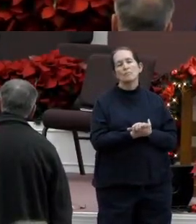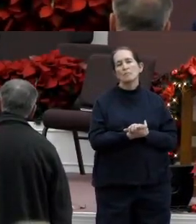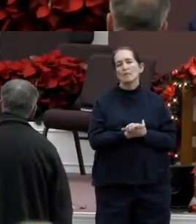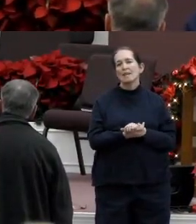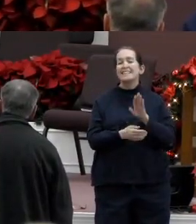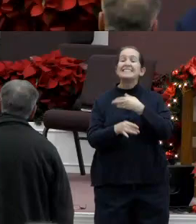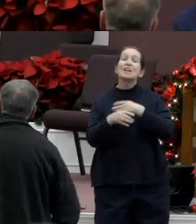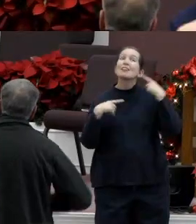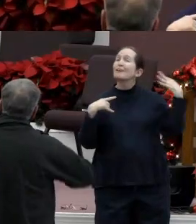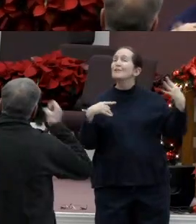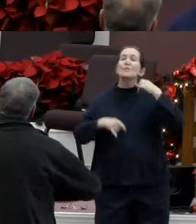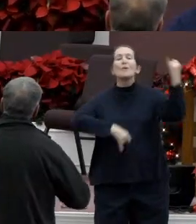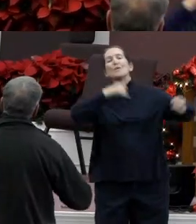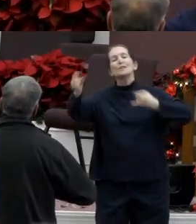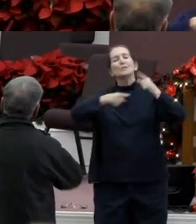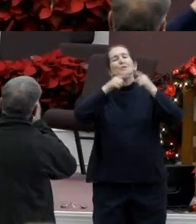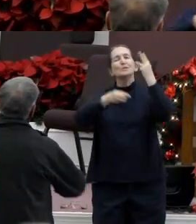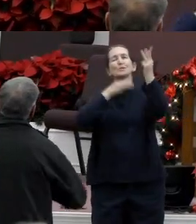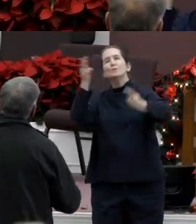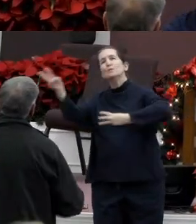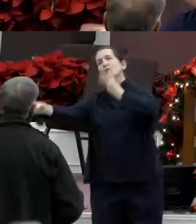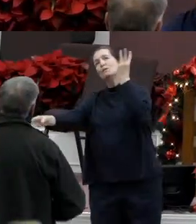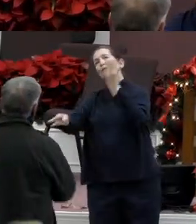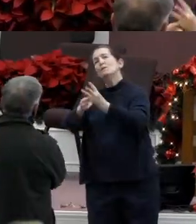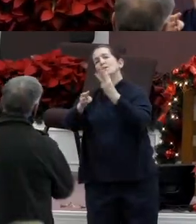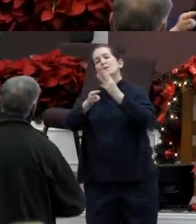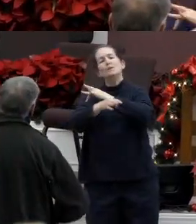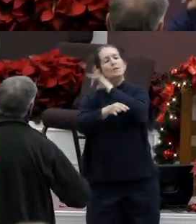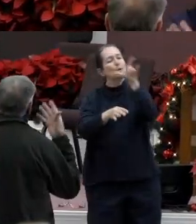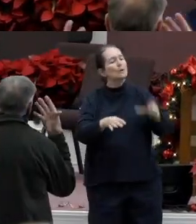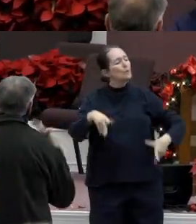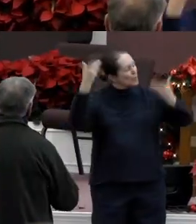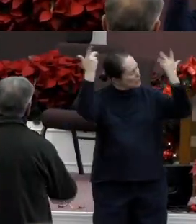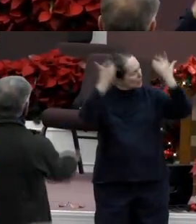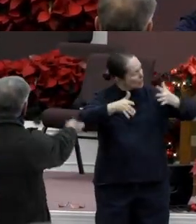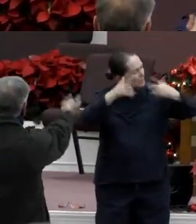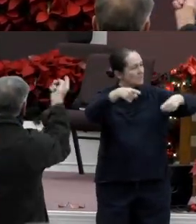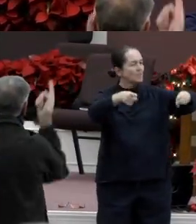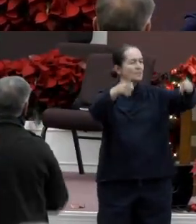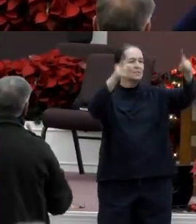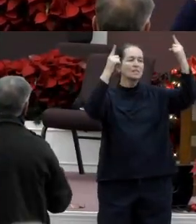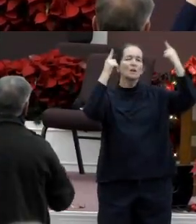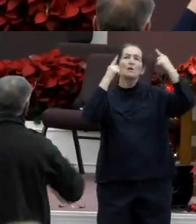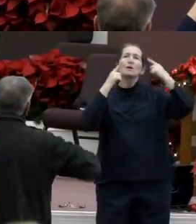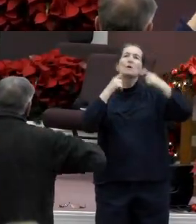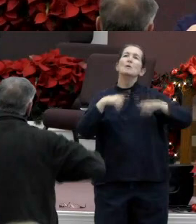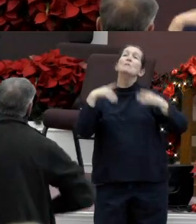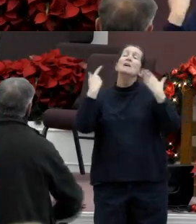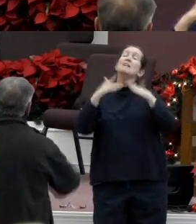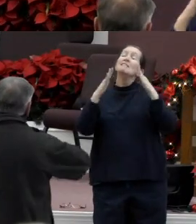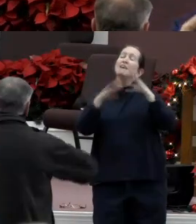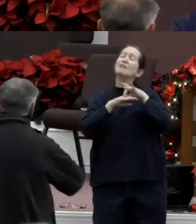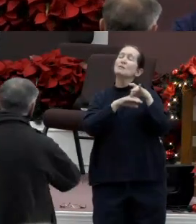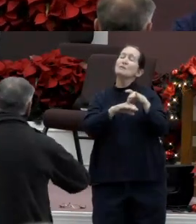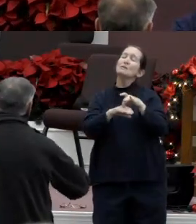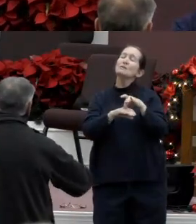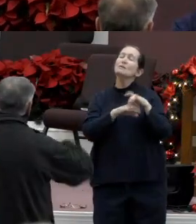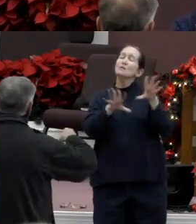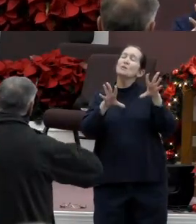Sing it loud. Joy to the world, the Lord is come.